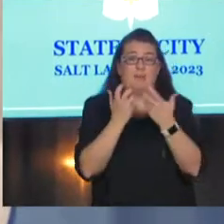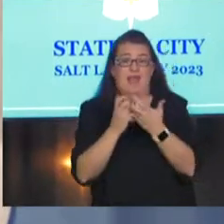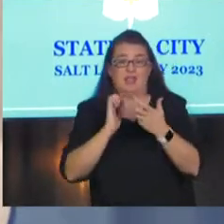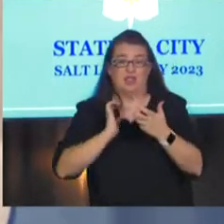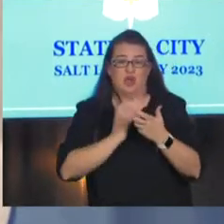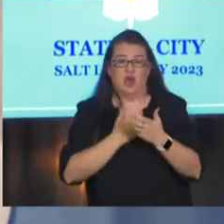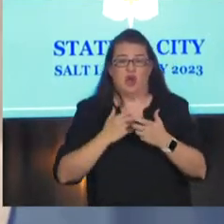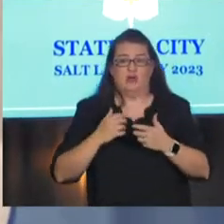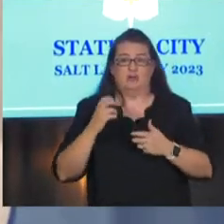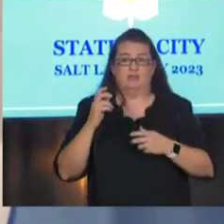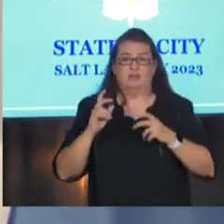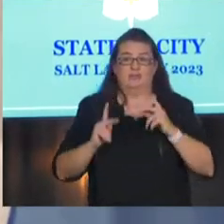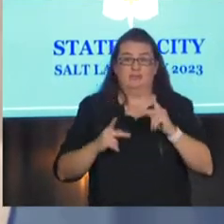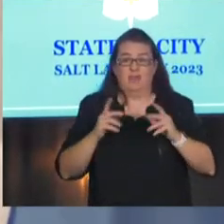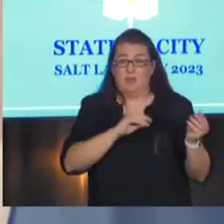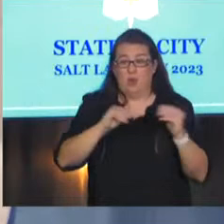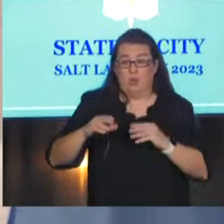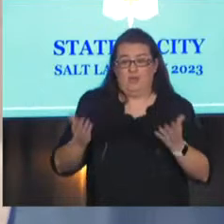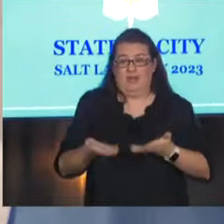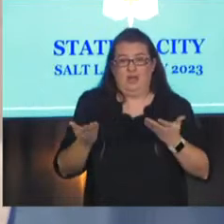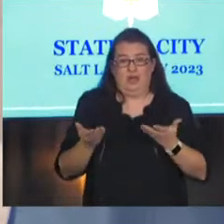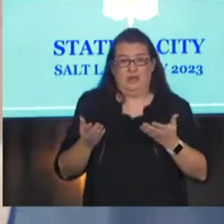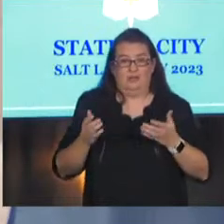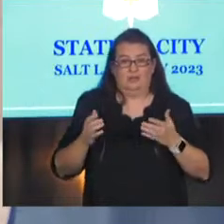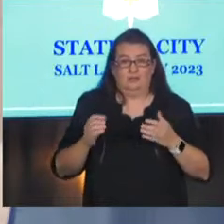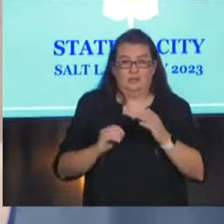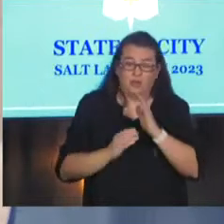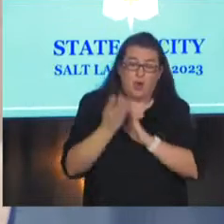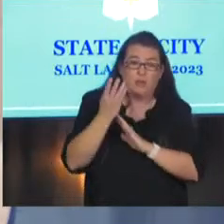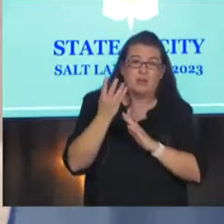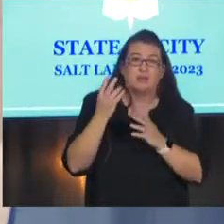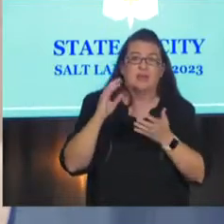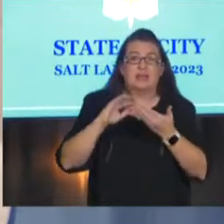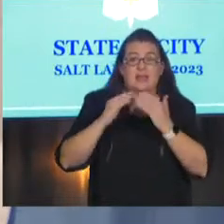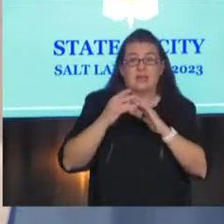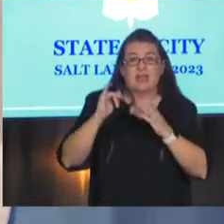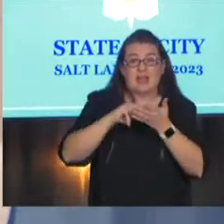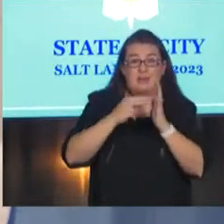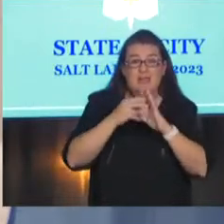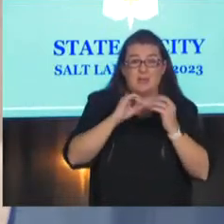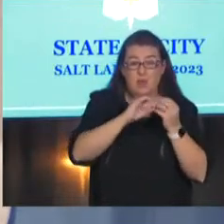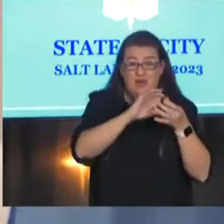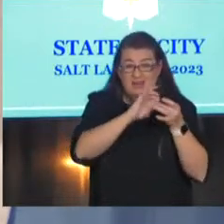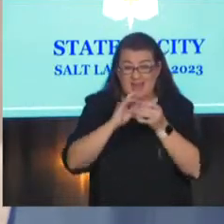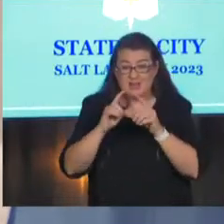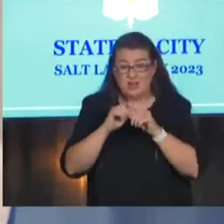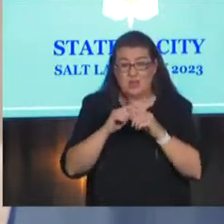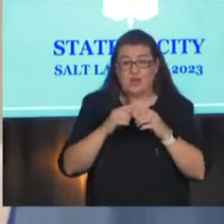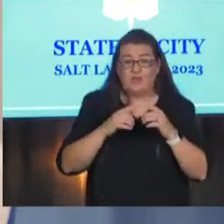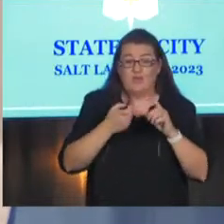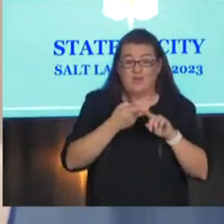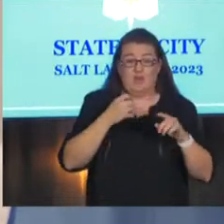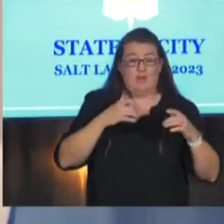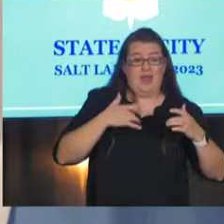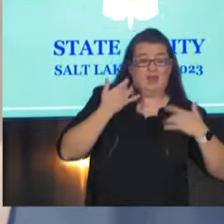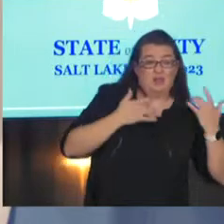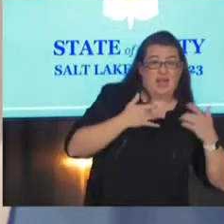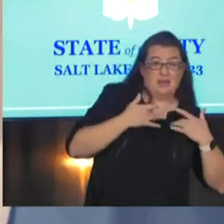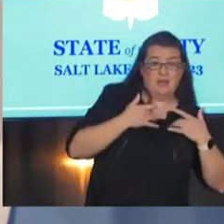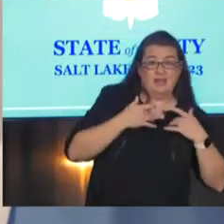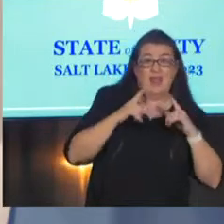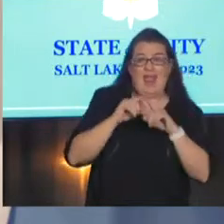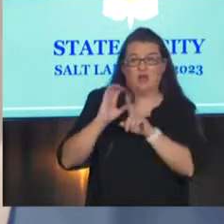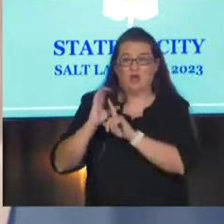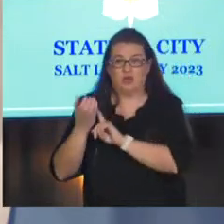growth. Downtown, that means more connective tissue between the entertainment and the cultural opportunities available in the